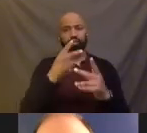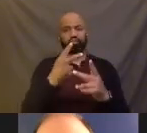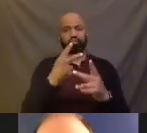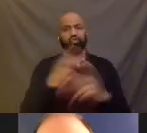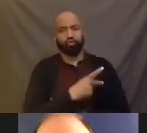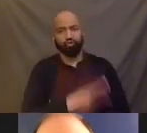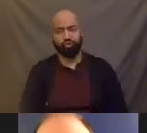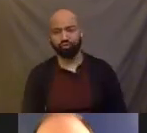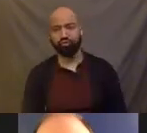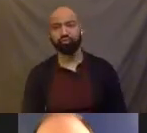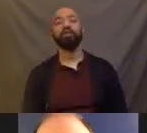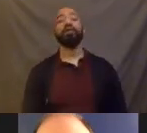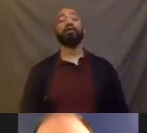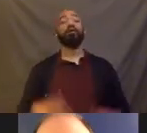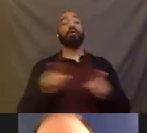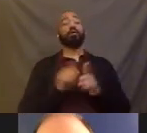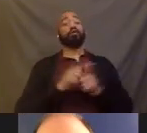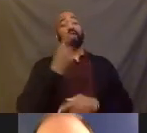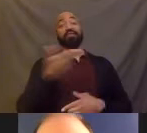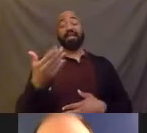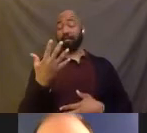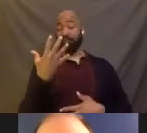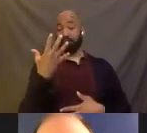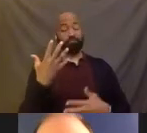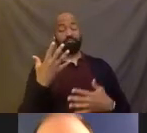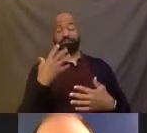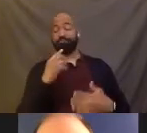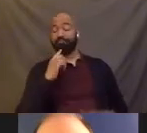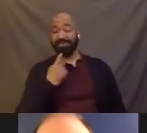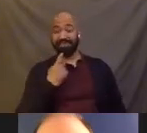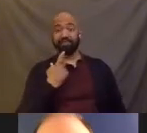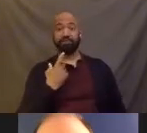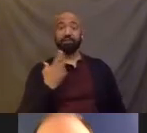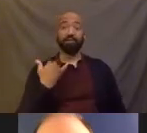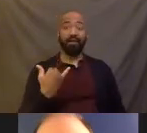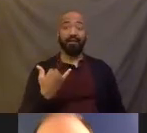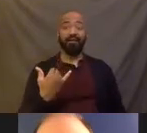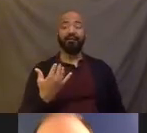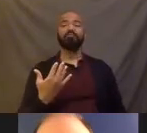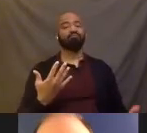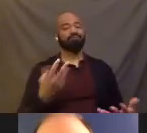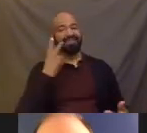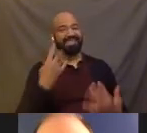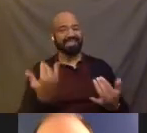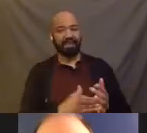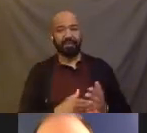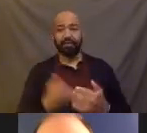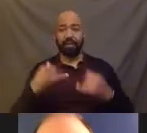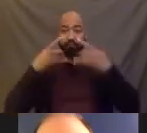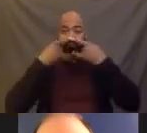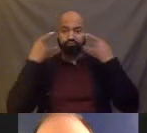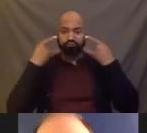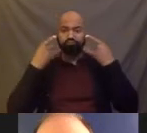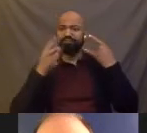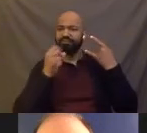of the benefits of virtual anything for me right now is that I get to see everyone's noses and smiles and, 2/3 of their face that I typically